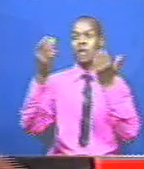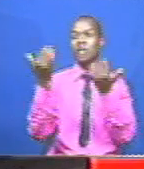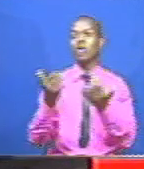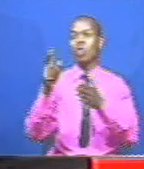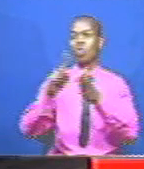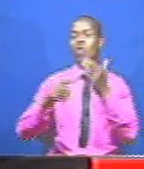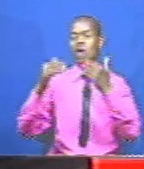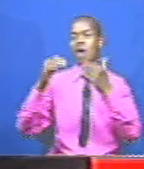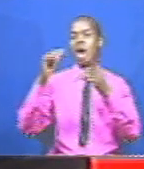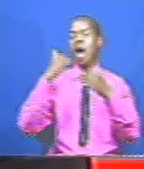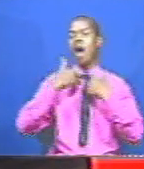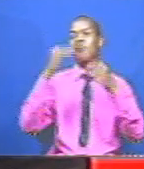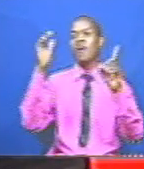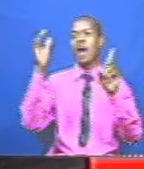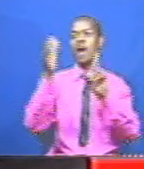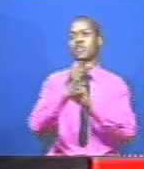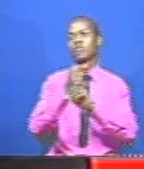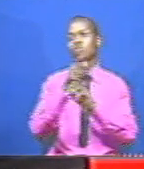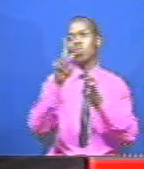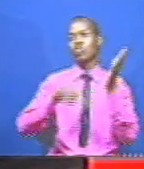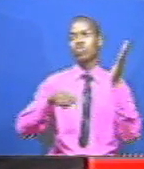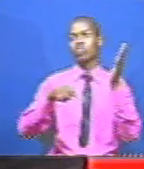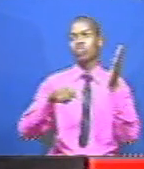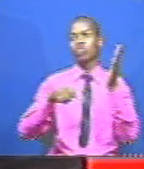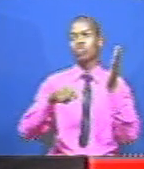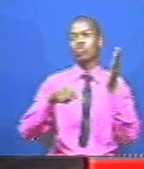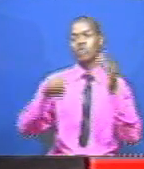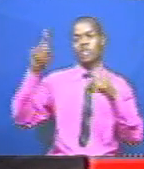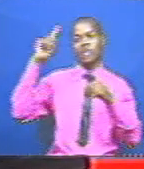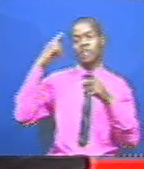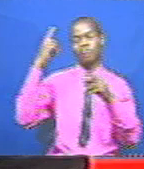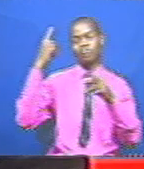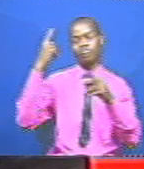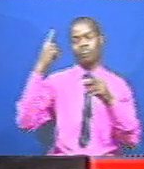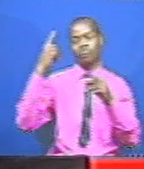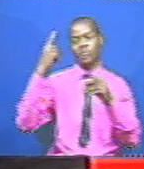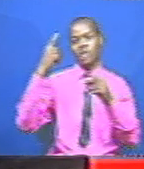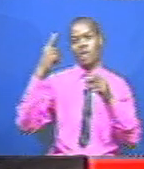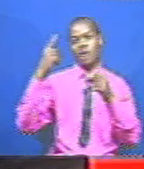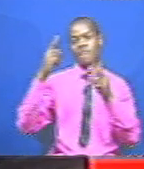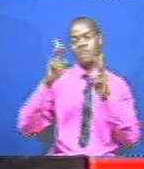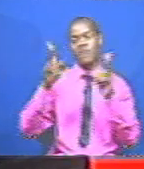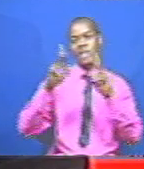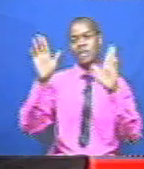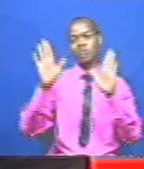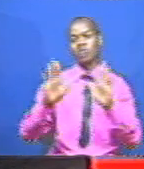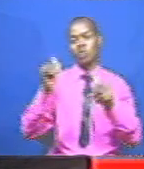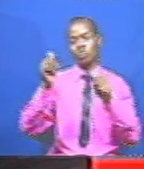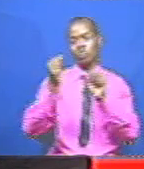we achieved so far? What we have achieved, I think, of very, very critical importance, which I think puts us